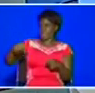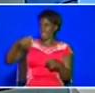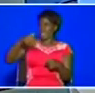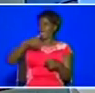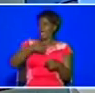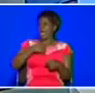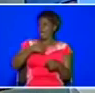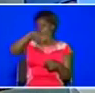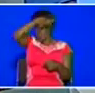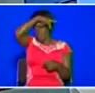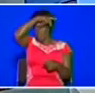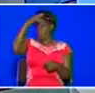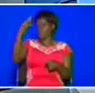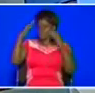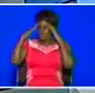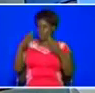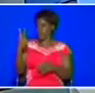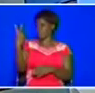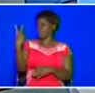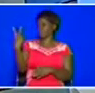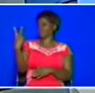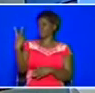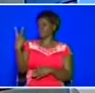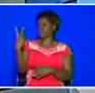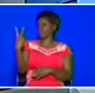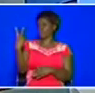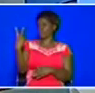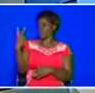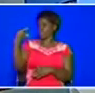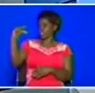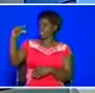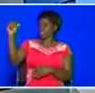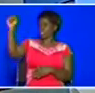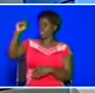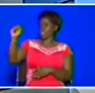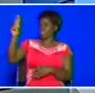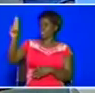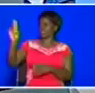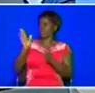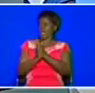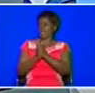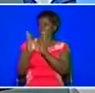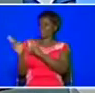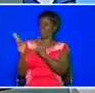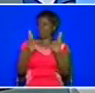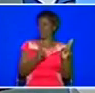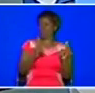out parades, but we just focus on 2, uh-huh. which is the GSU and the regular police, right. where